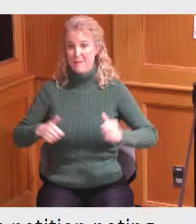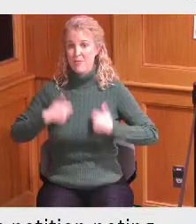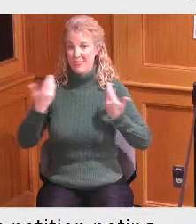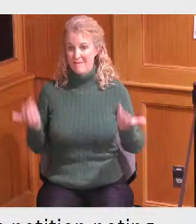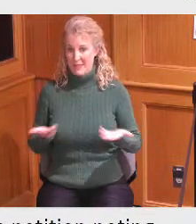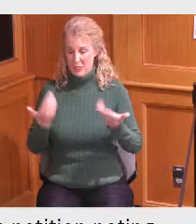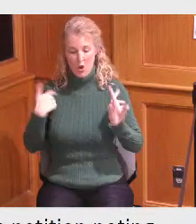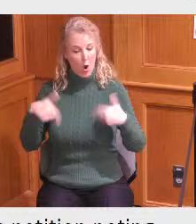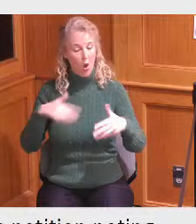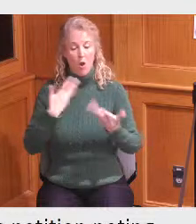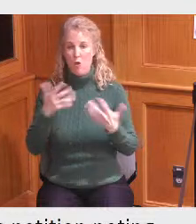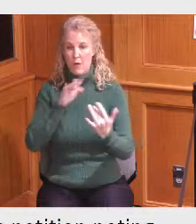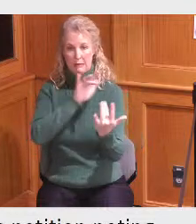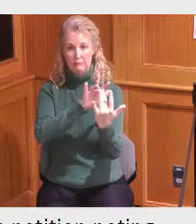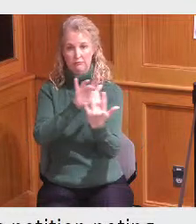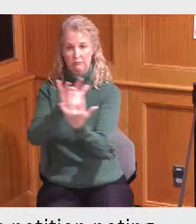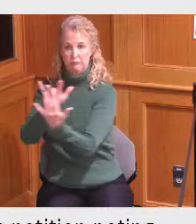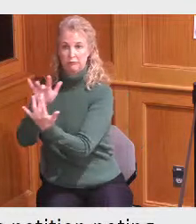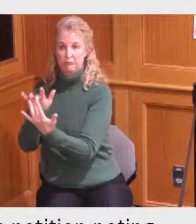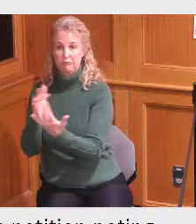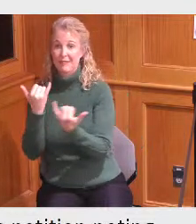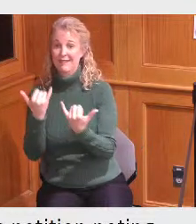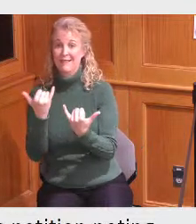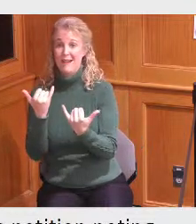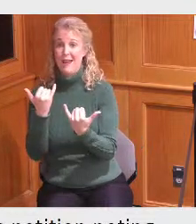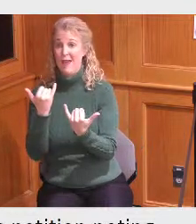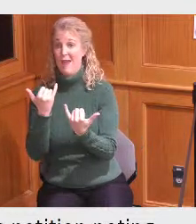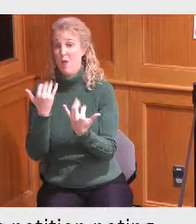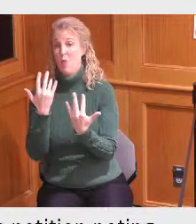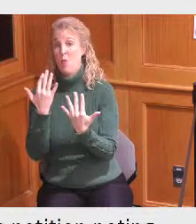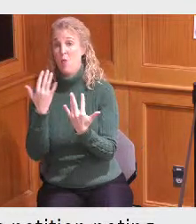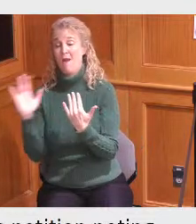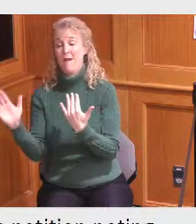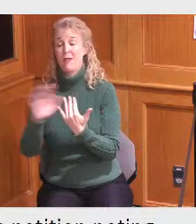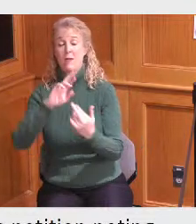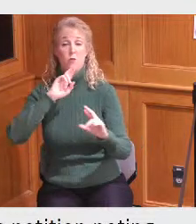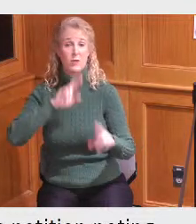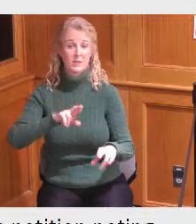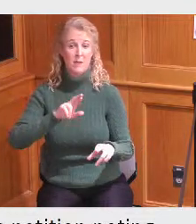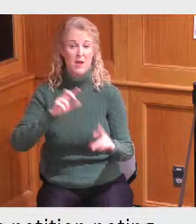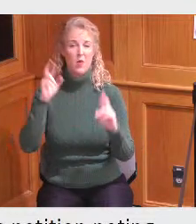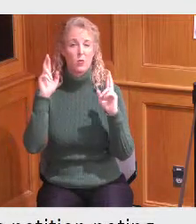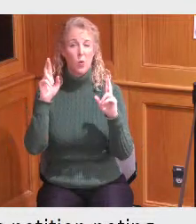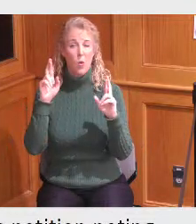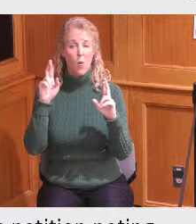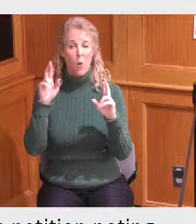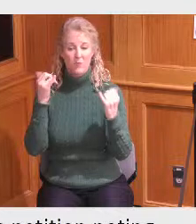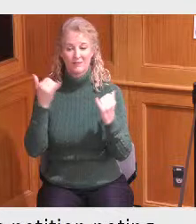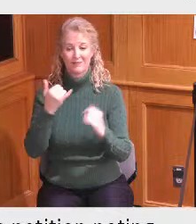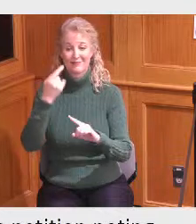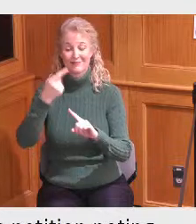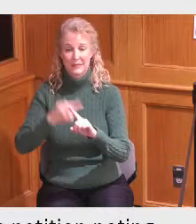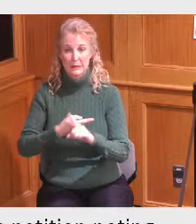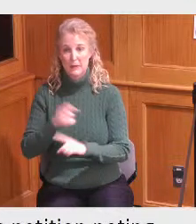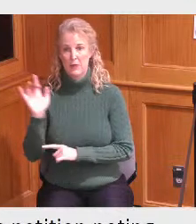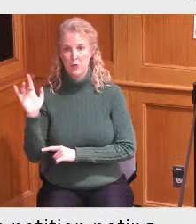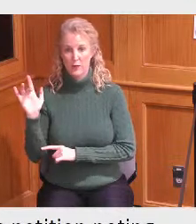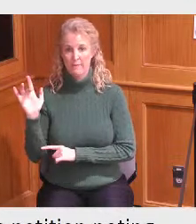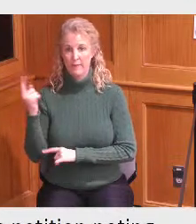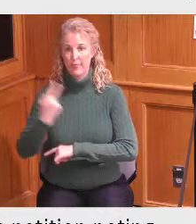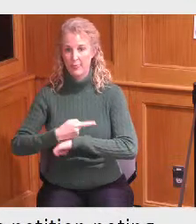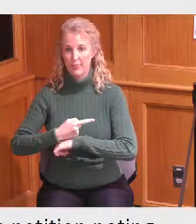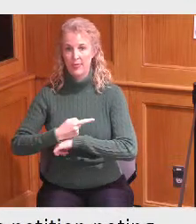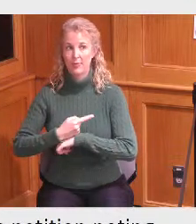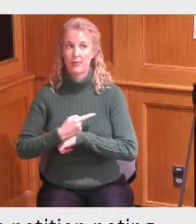boundaries, and we're waiting for responses. We've set a target for April 25th for those responses, and